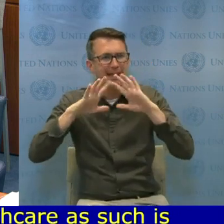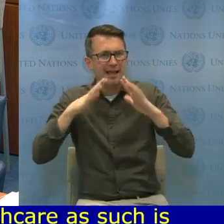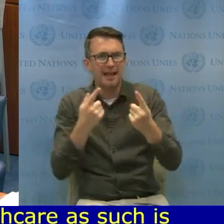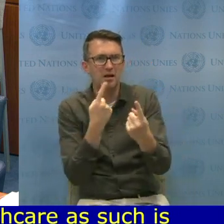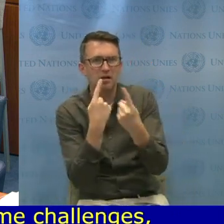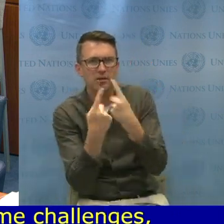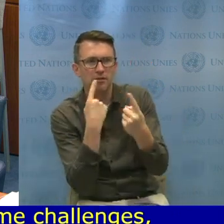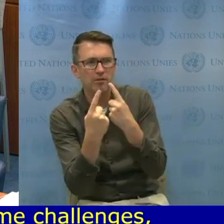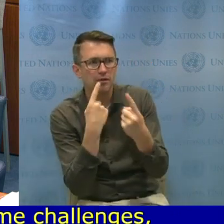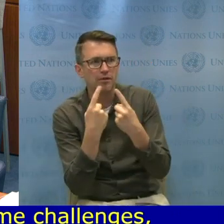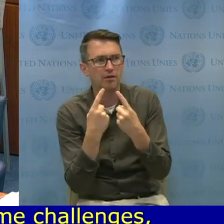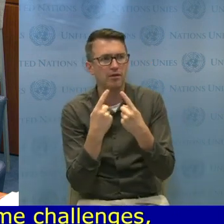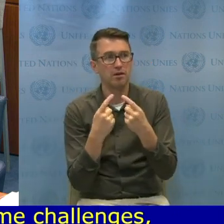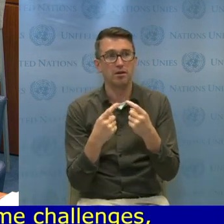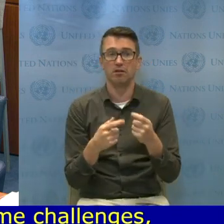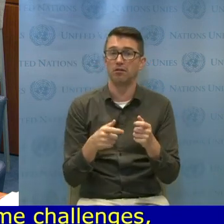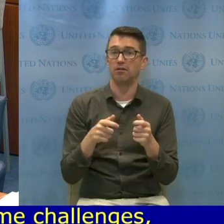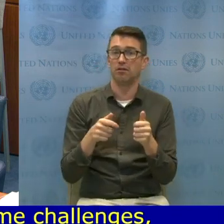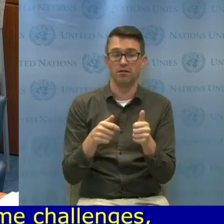with disabilities. So